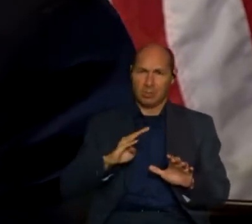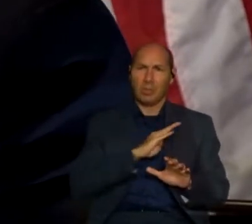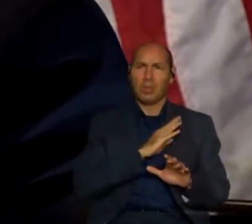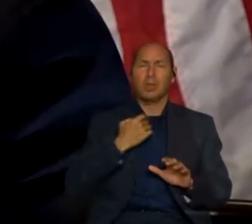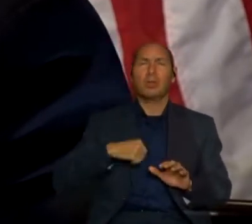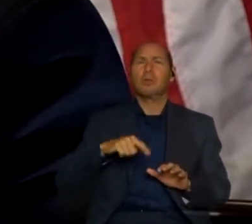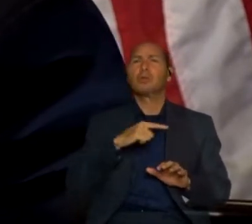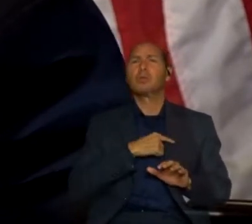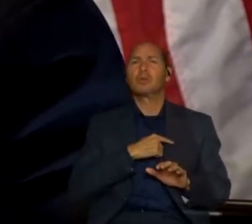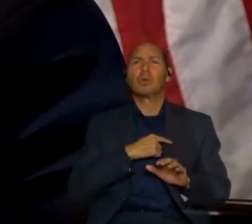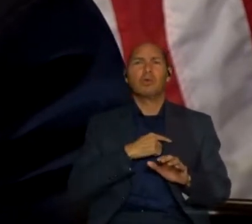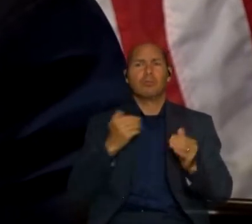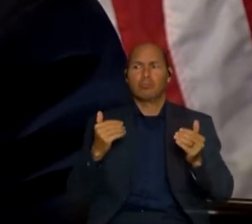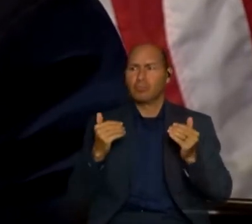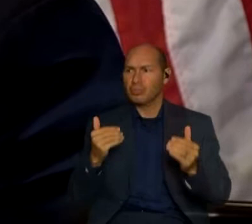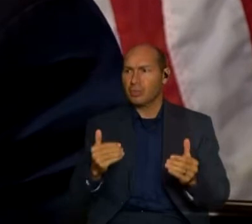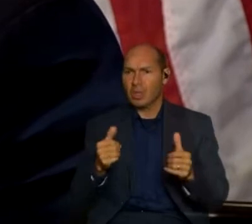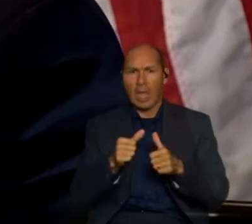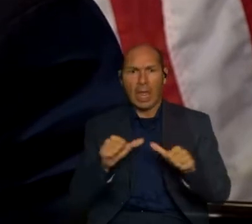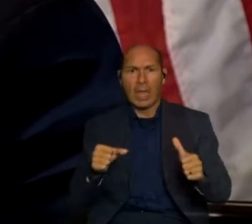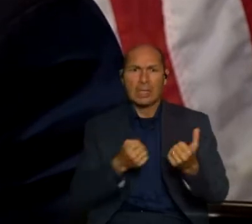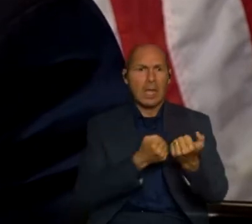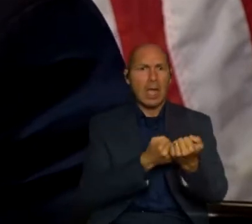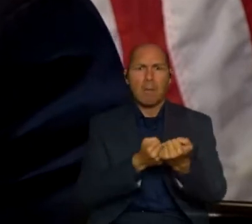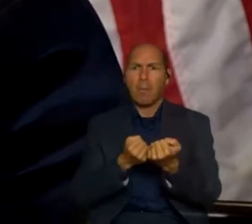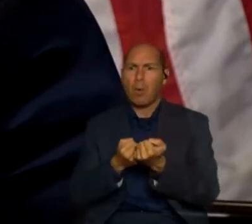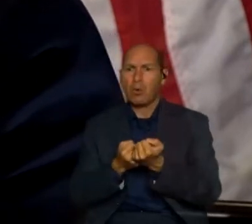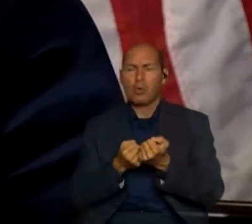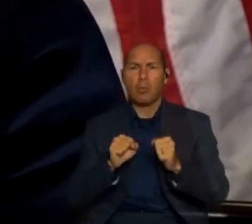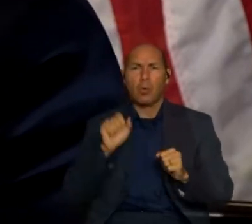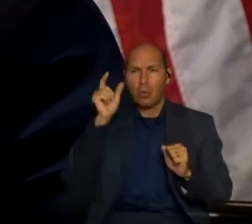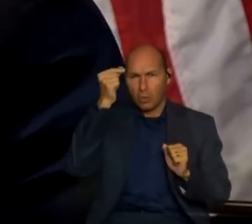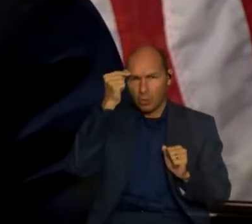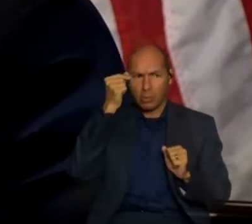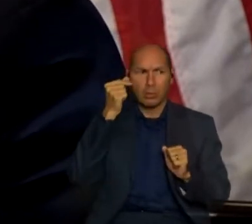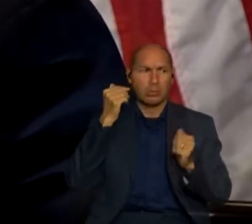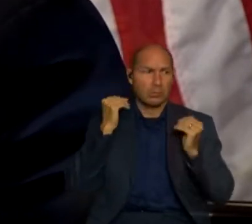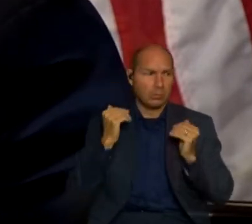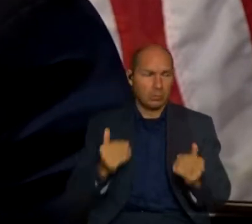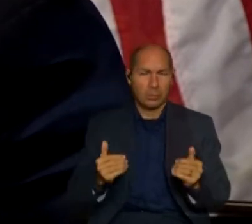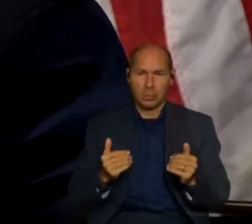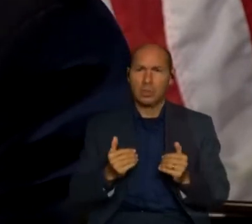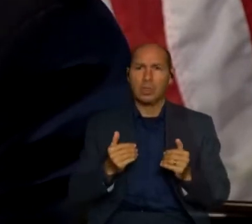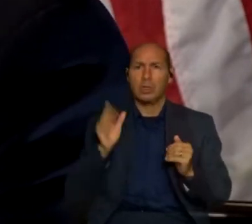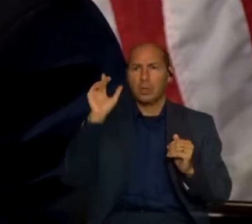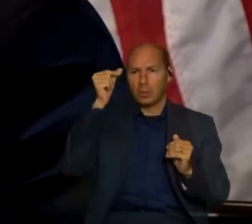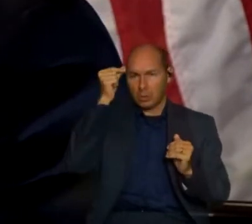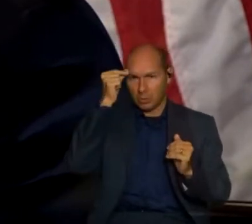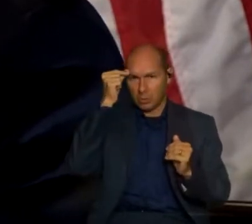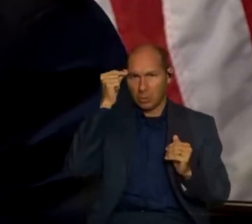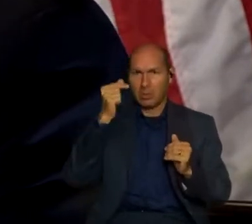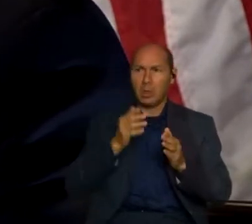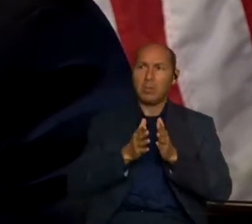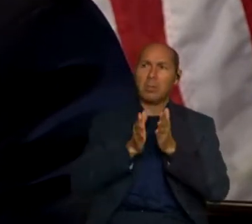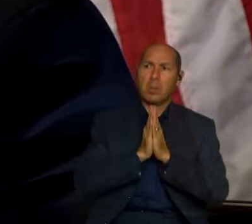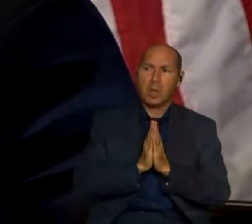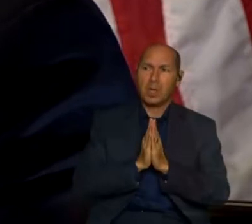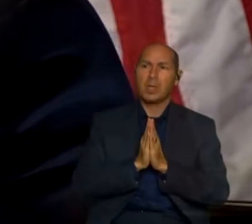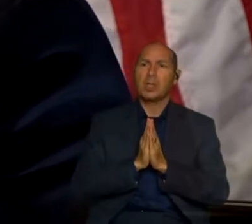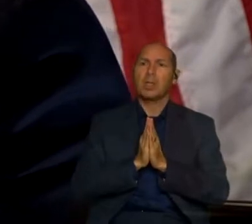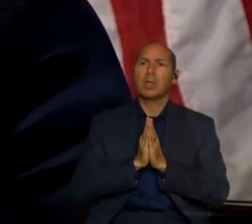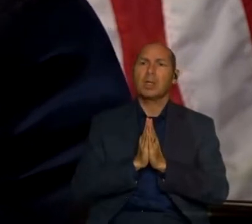could to provide immediate support to the government, approving, among other things, the government's request to